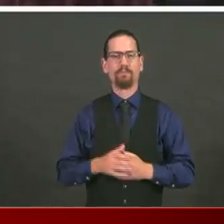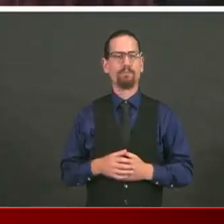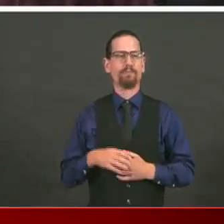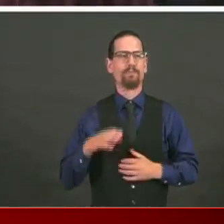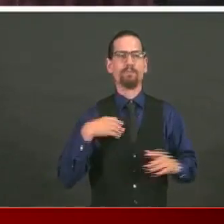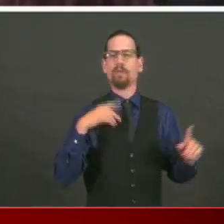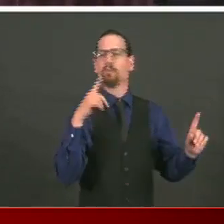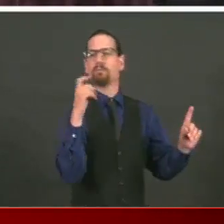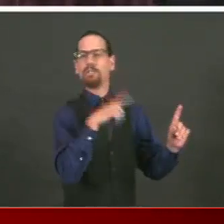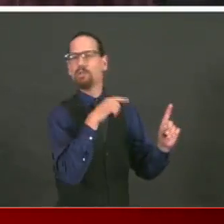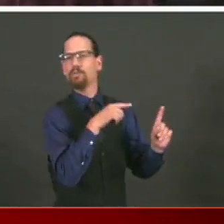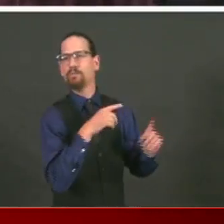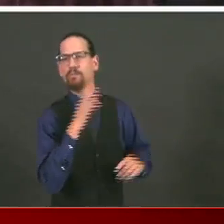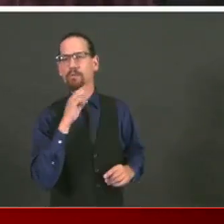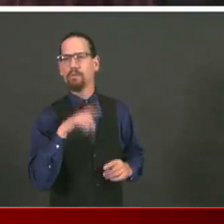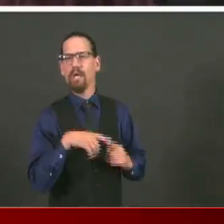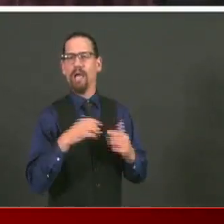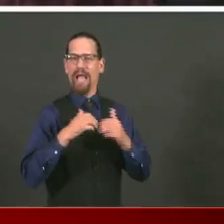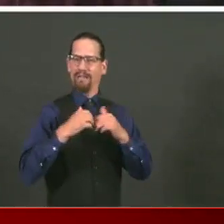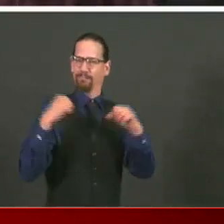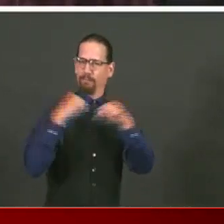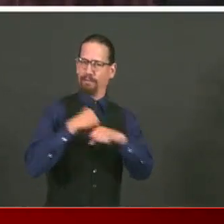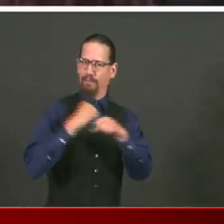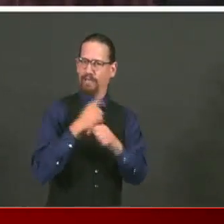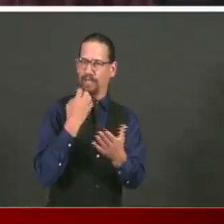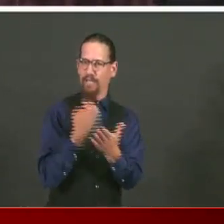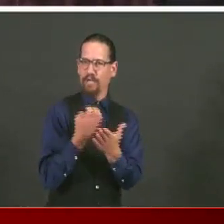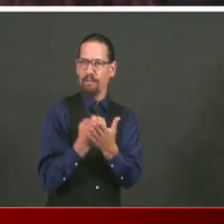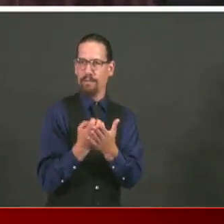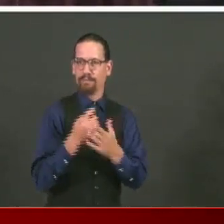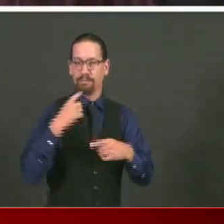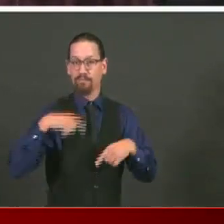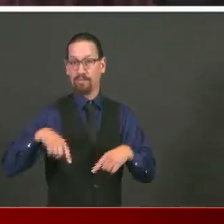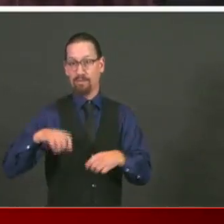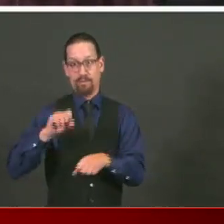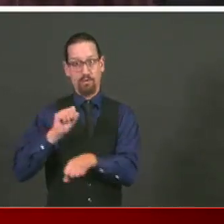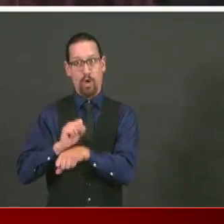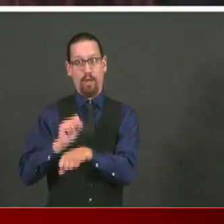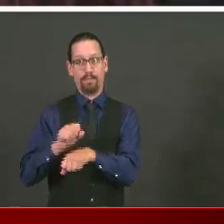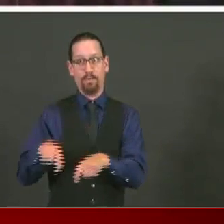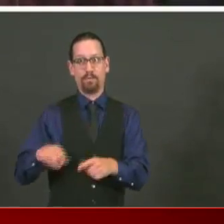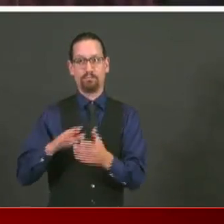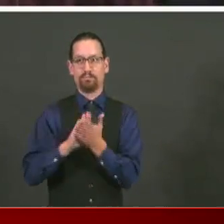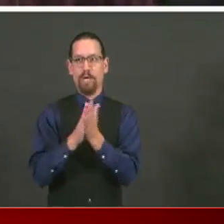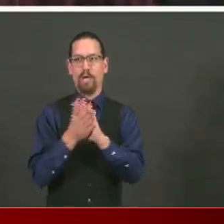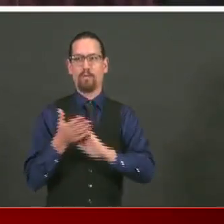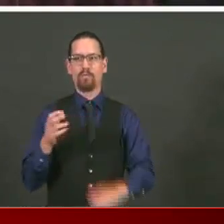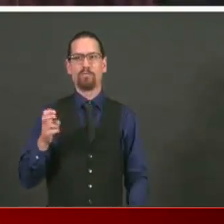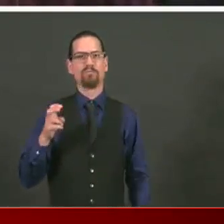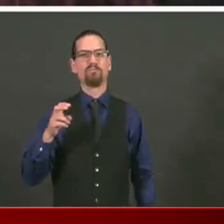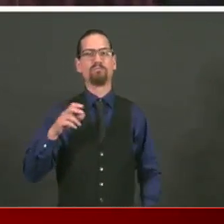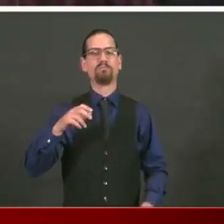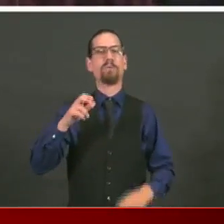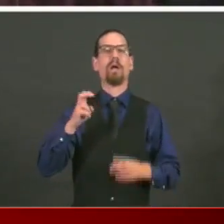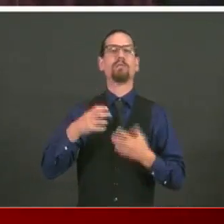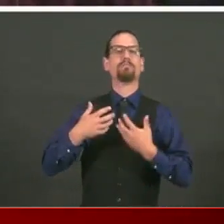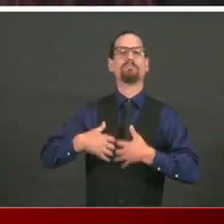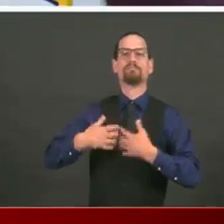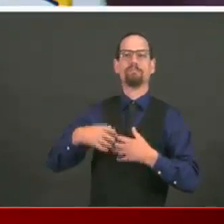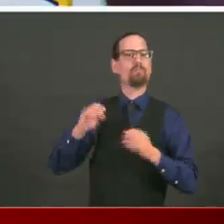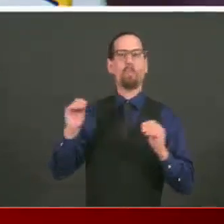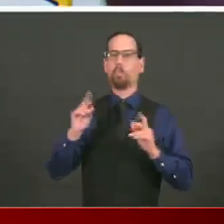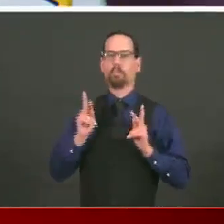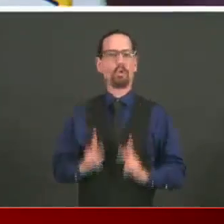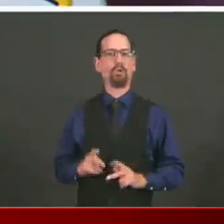For example, what if jobs are increasingly automated? Does that put Rhode Island at a competitive disadvantage? No, I think that's some of